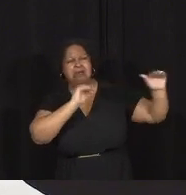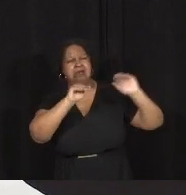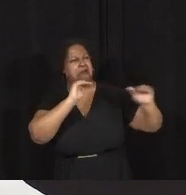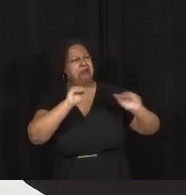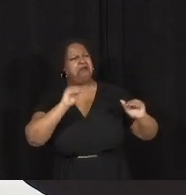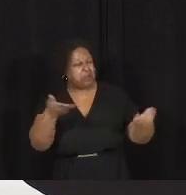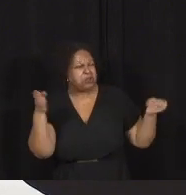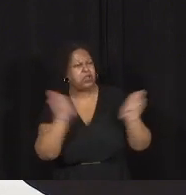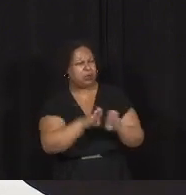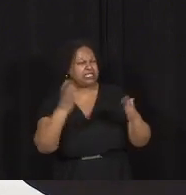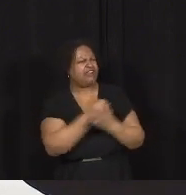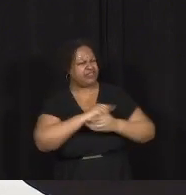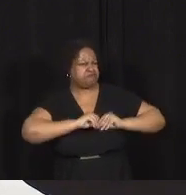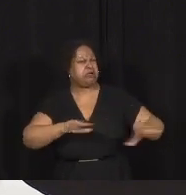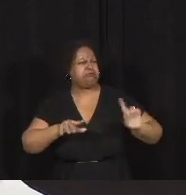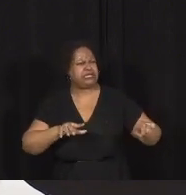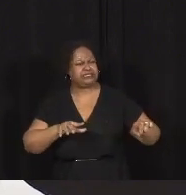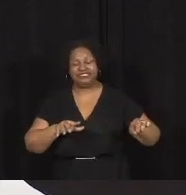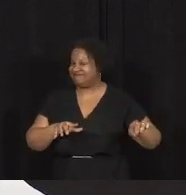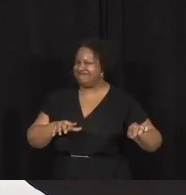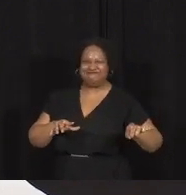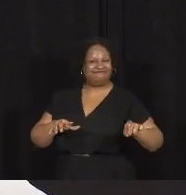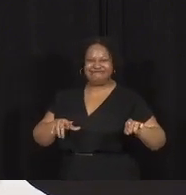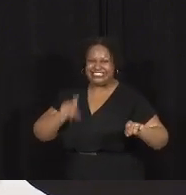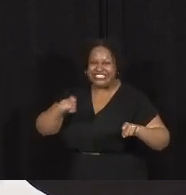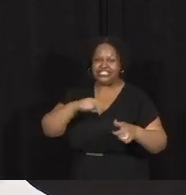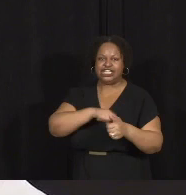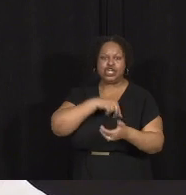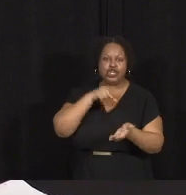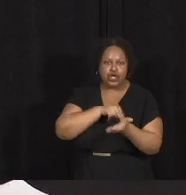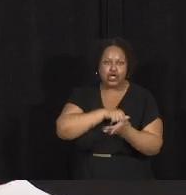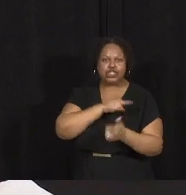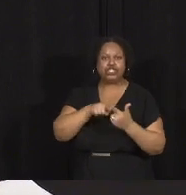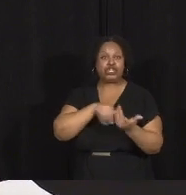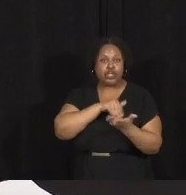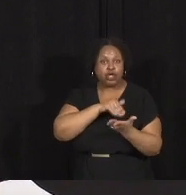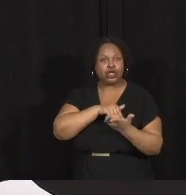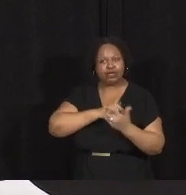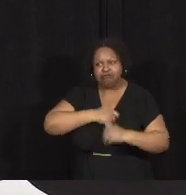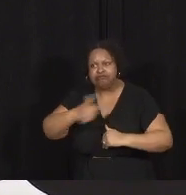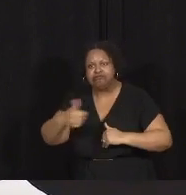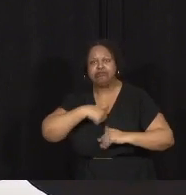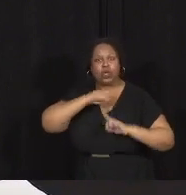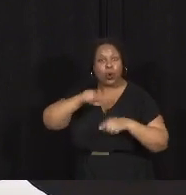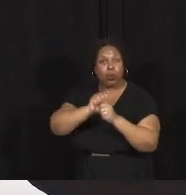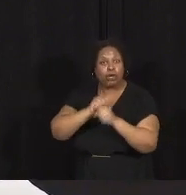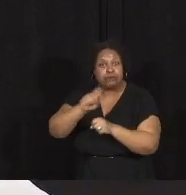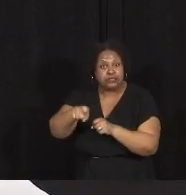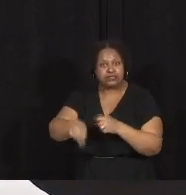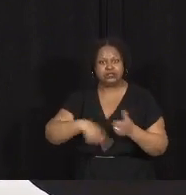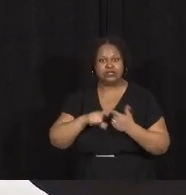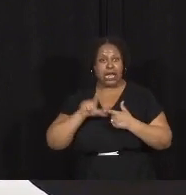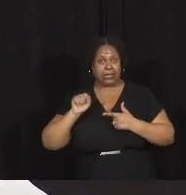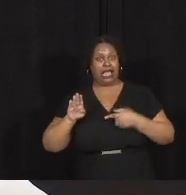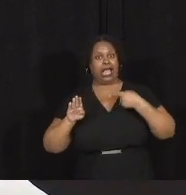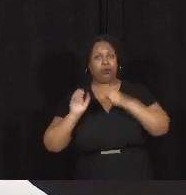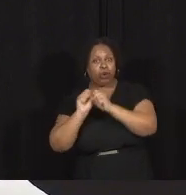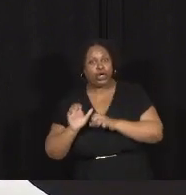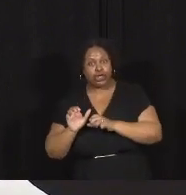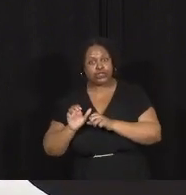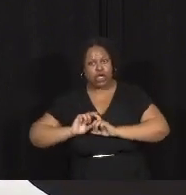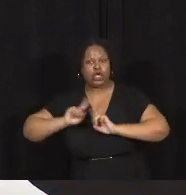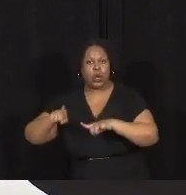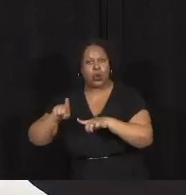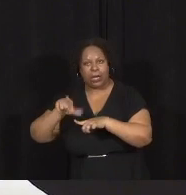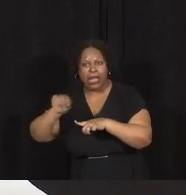need our nurses and doctors and healthcare workers to get to work. We need our laboratory workers to get to the labs.